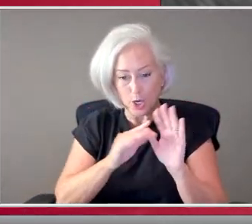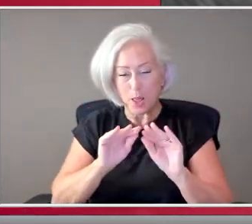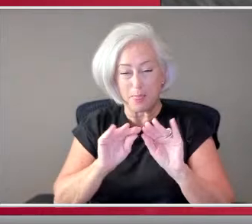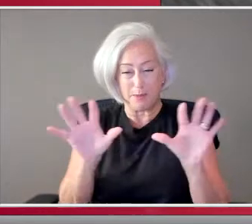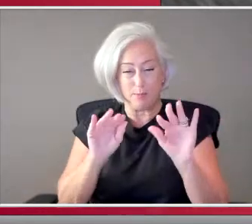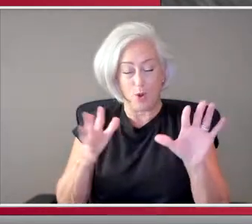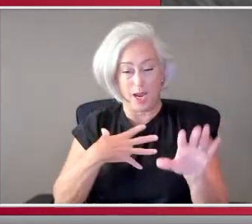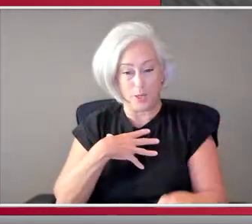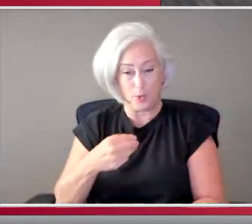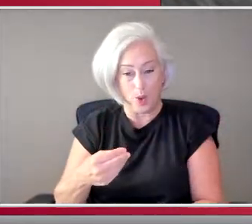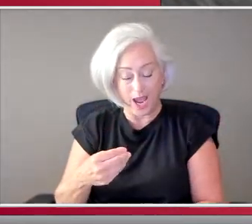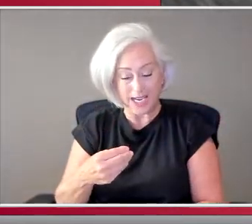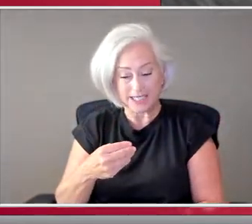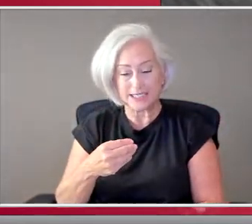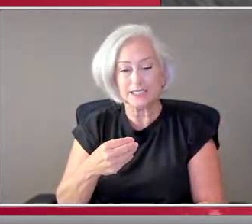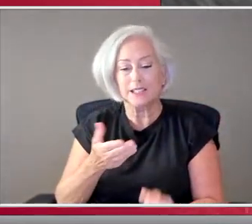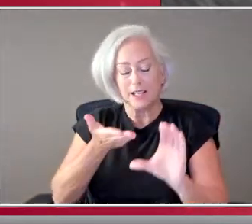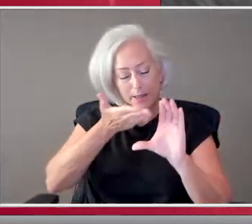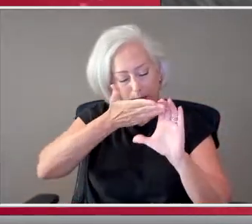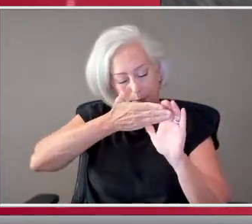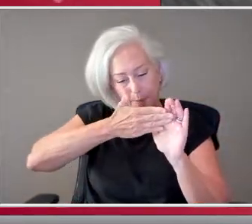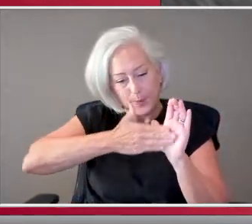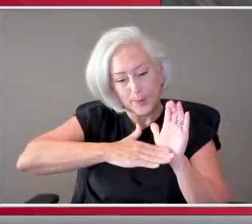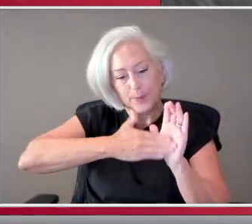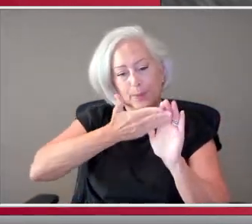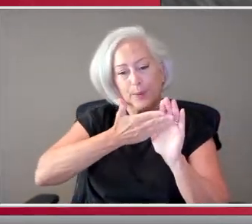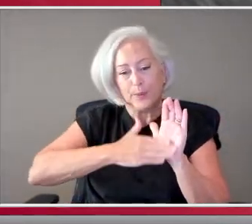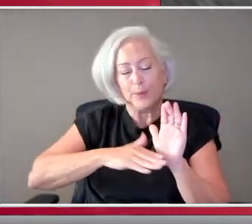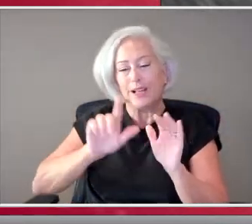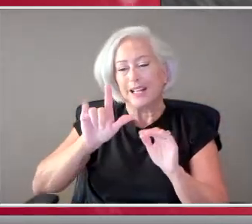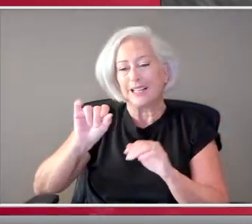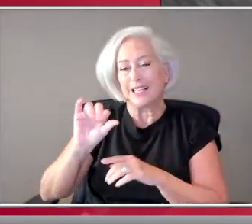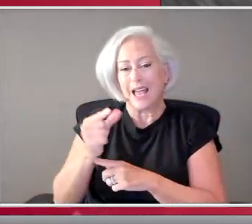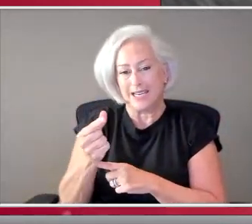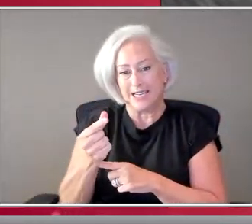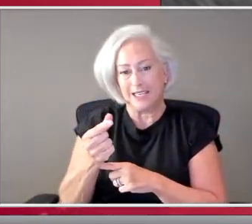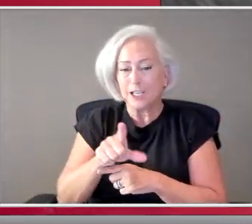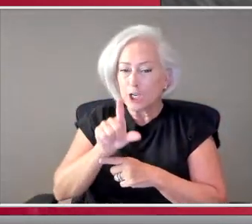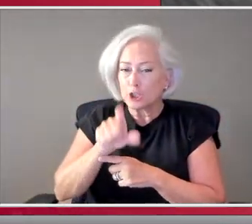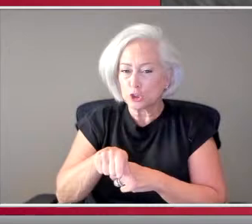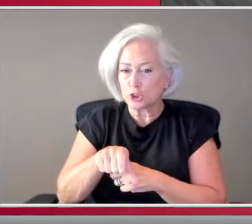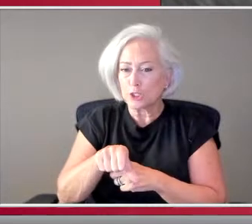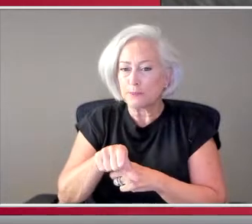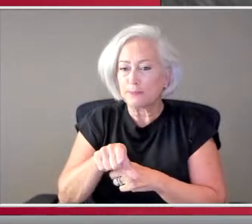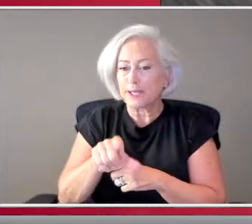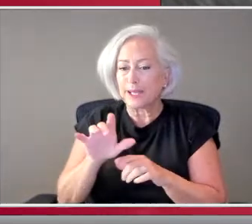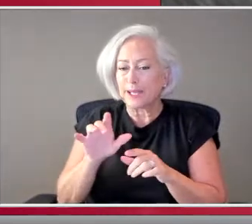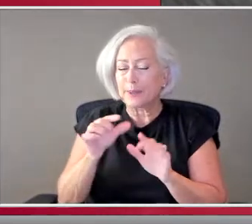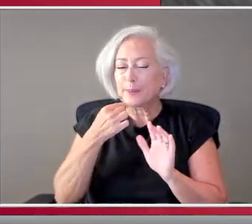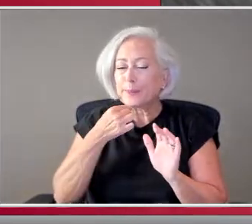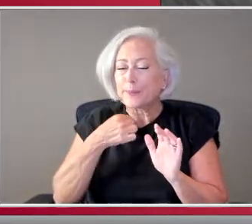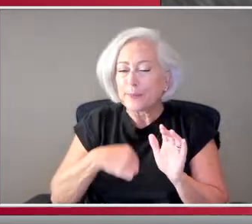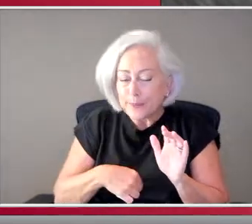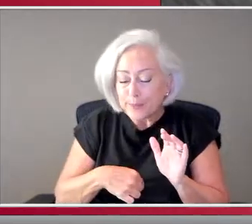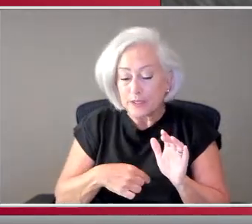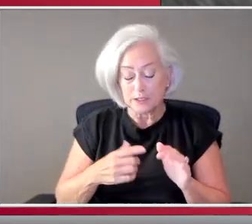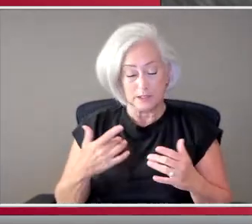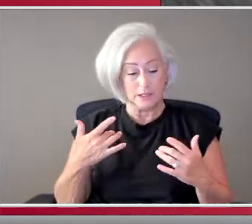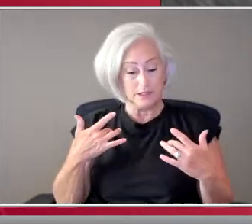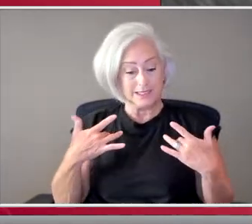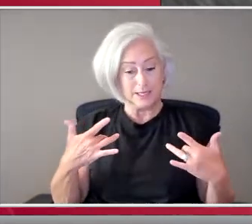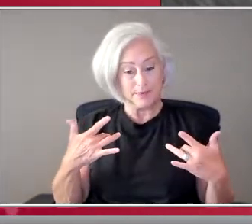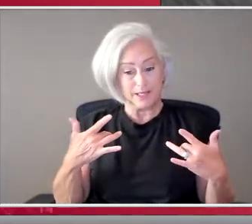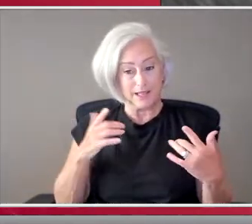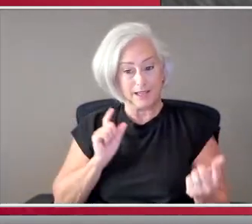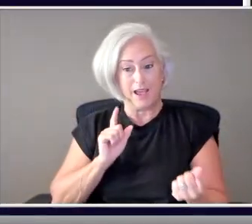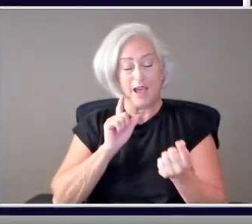that is something that should be thinner than what we're seeing here. And so I very commonly meet breast cancer patients when they're on maintenance therapy if they